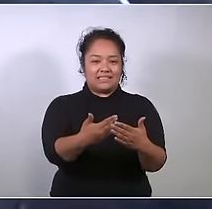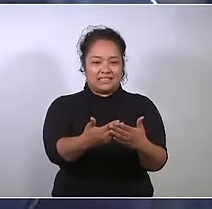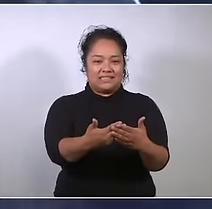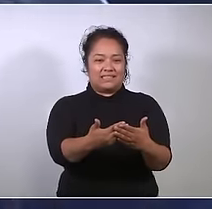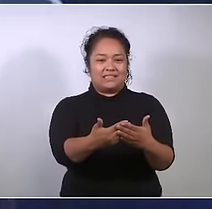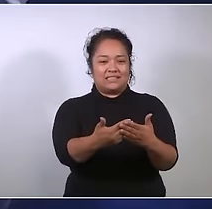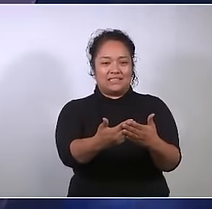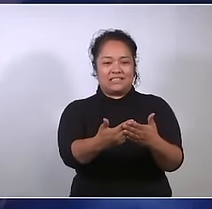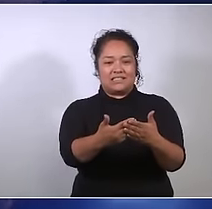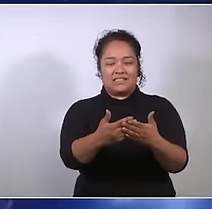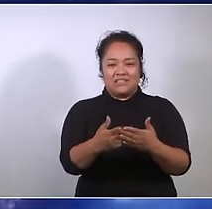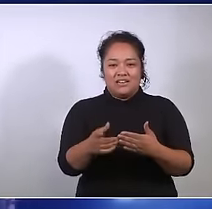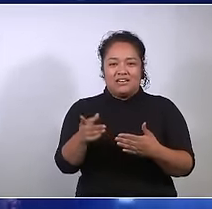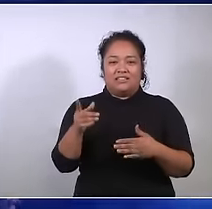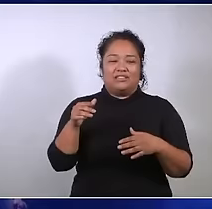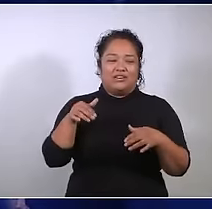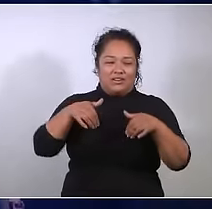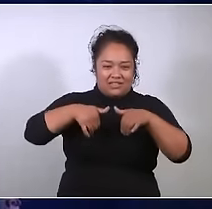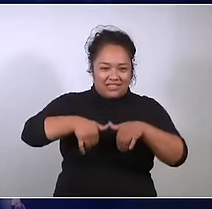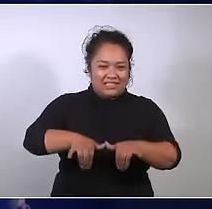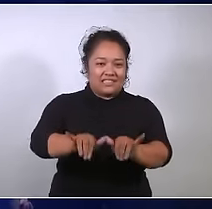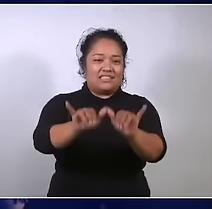Come on, just let them hear you tonight.